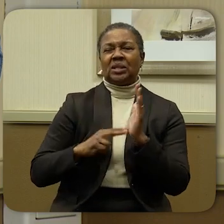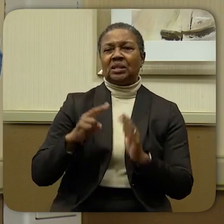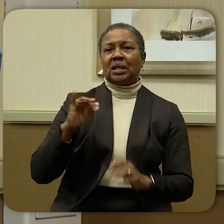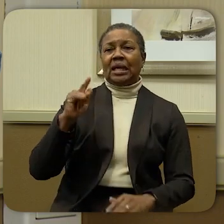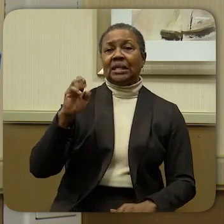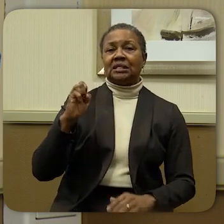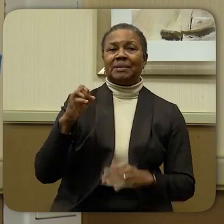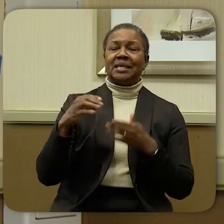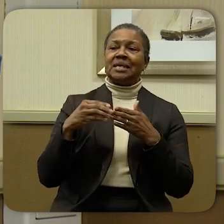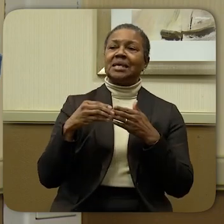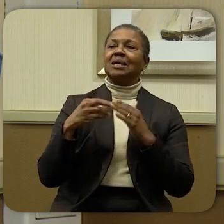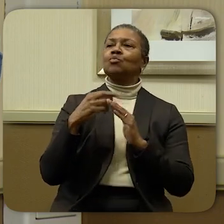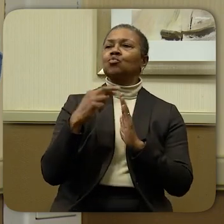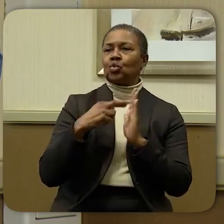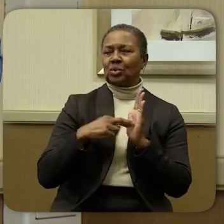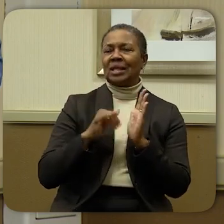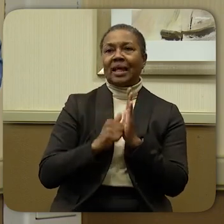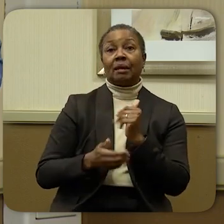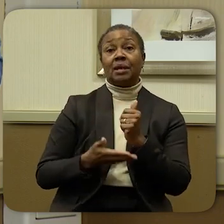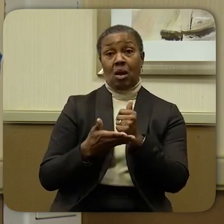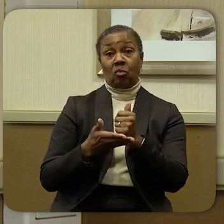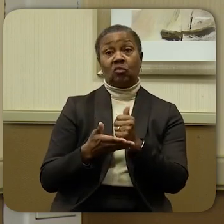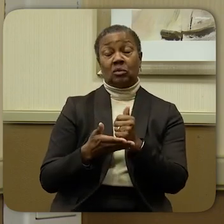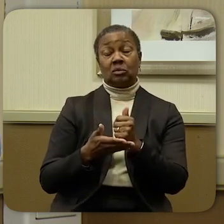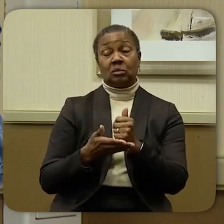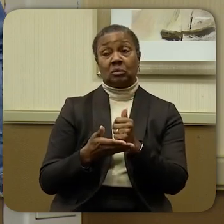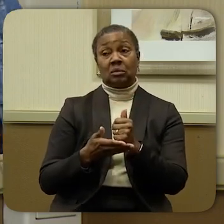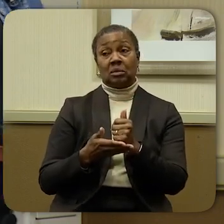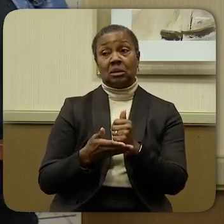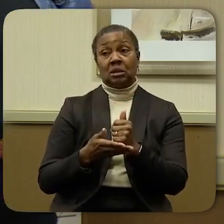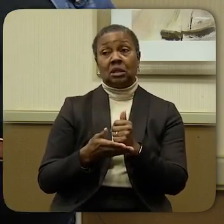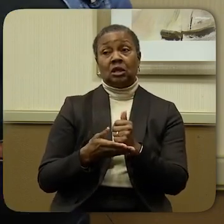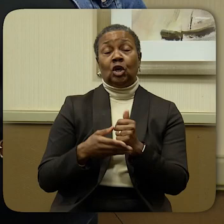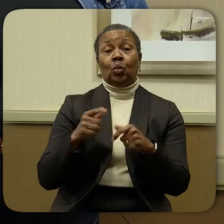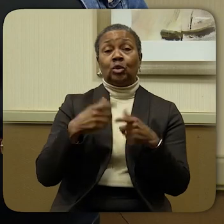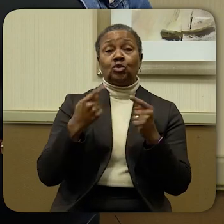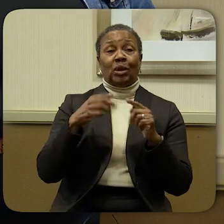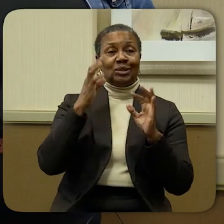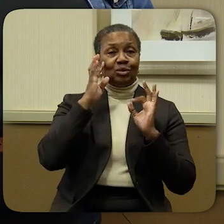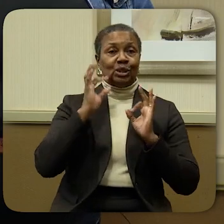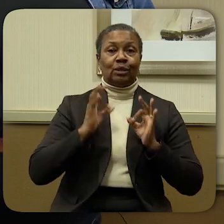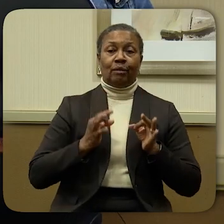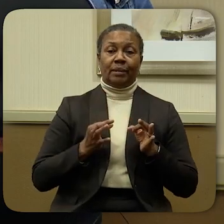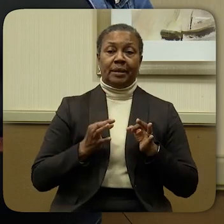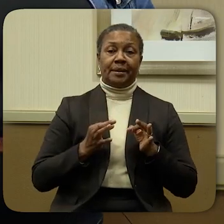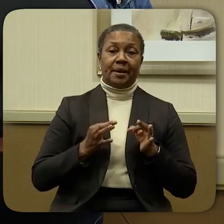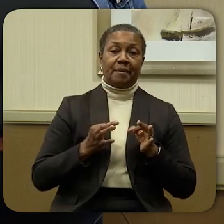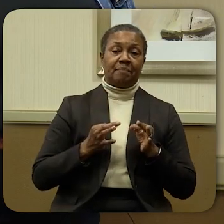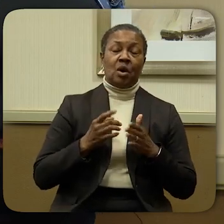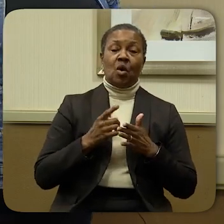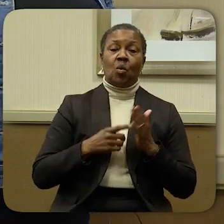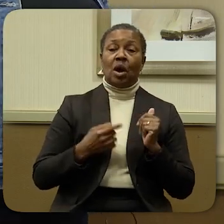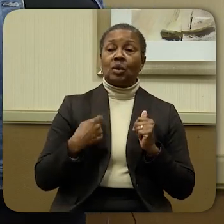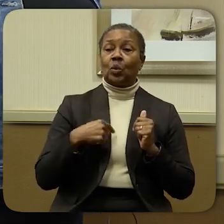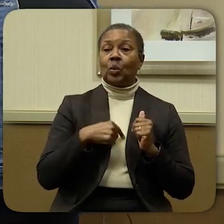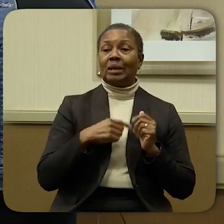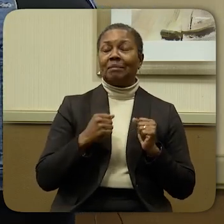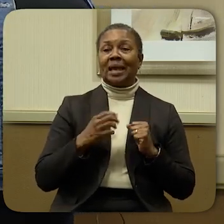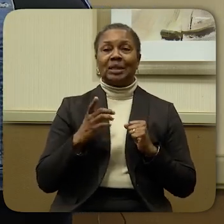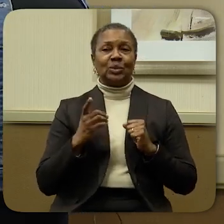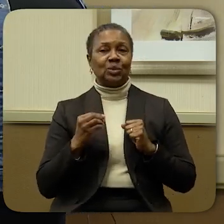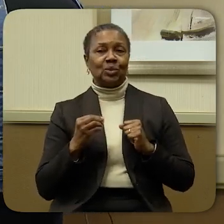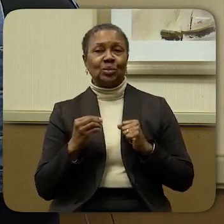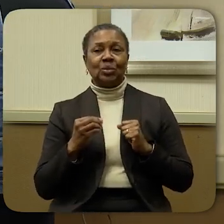ISB guidance because it can be helpful in determining, what we might do